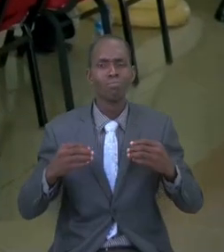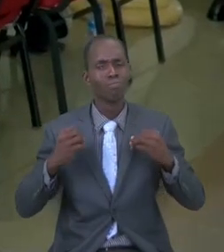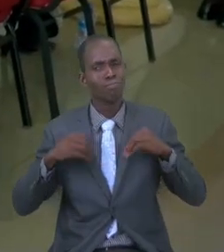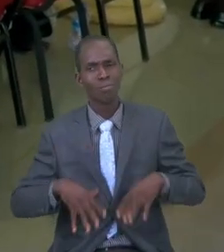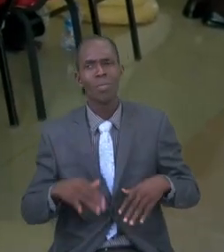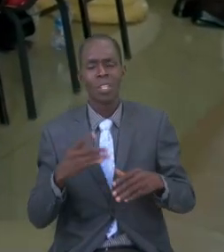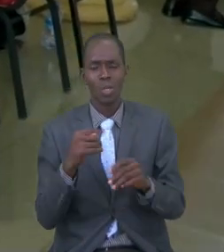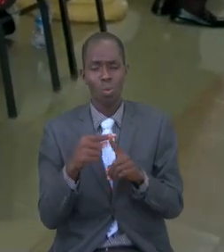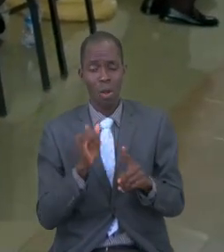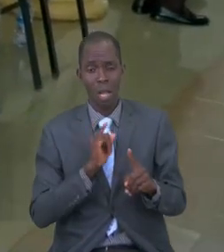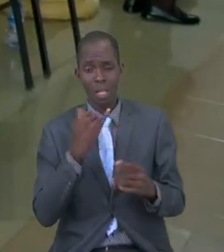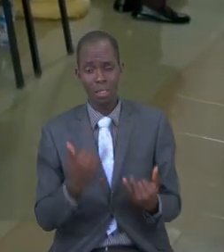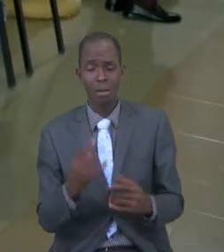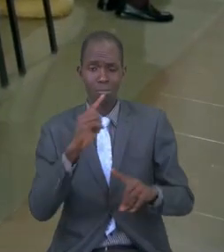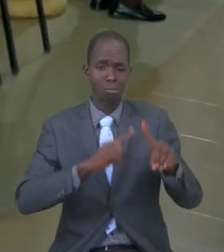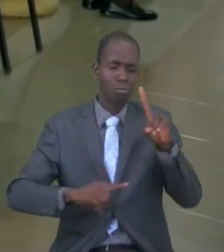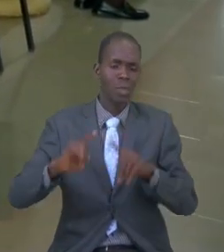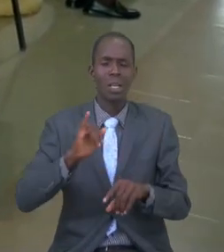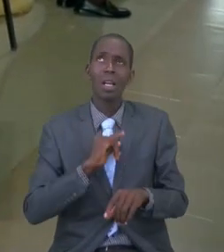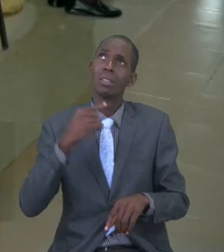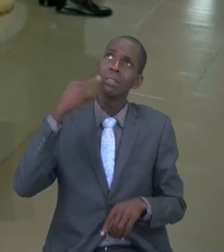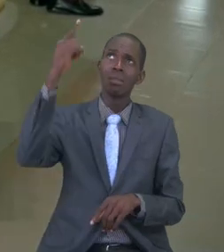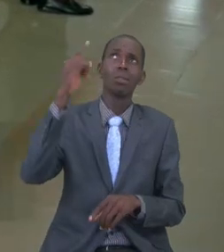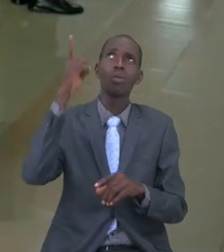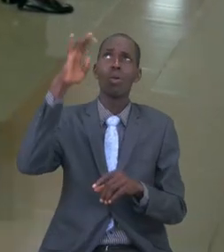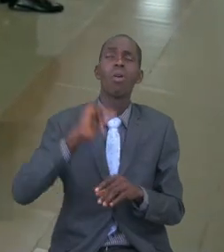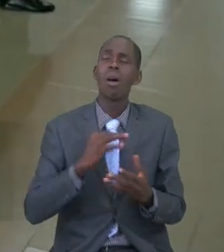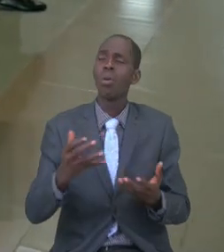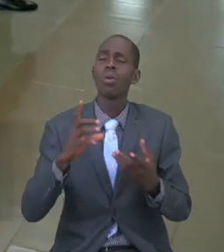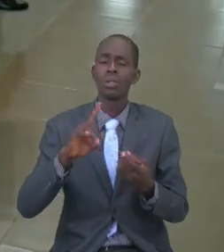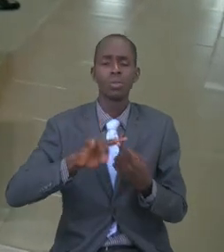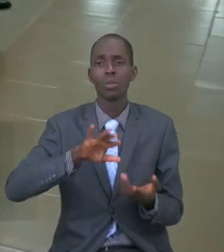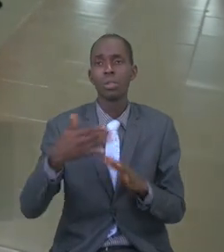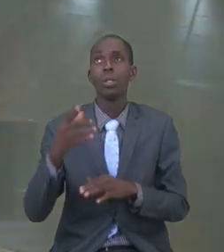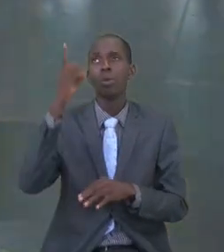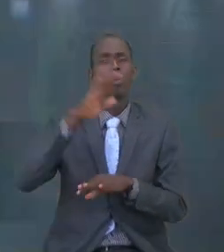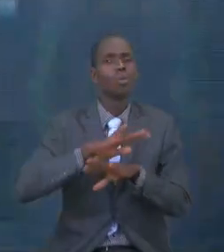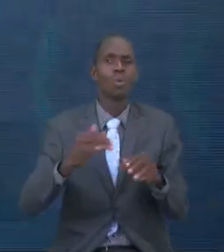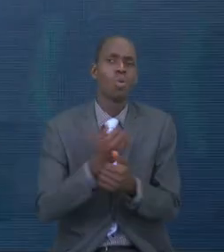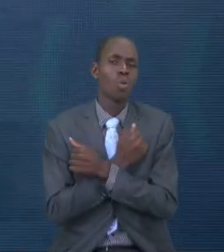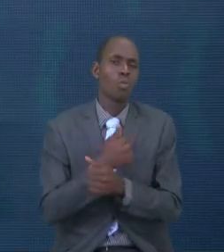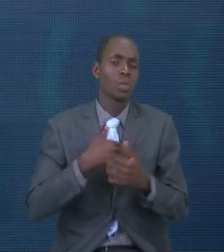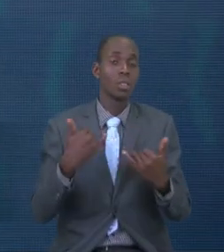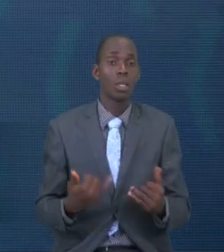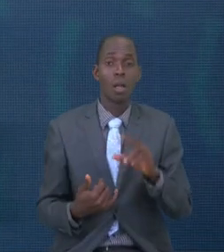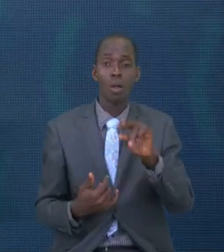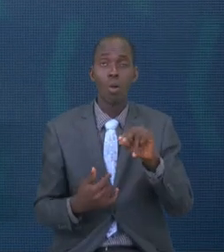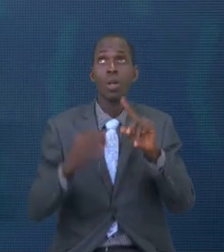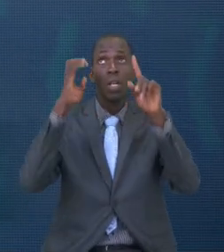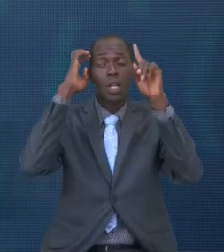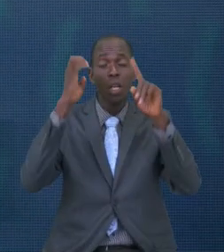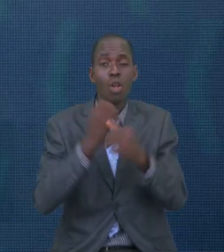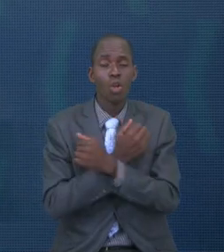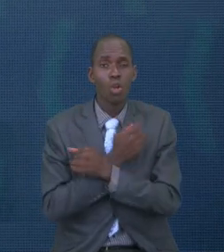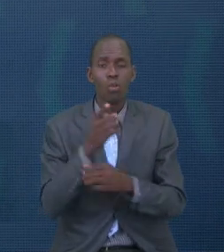of my mouth, I even told him I wanted to die. God does not love me now. He loves you more than